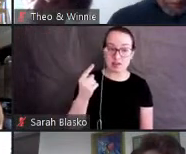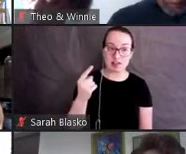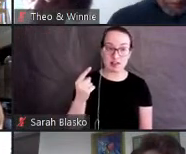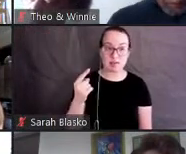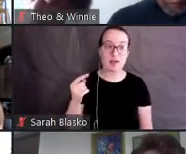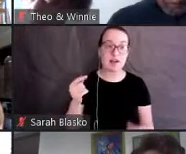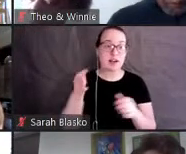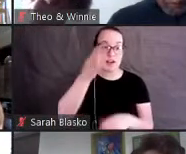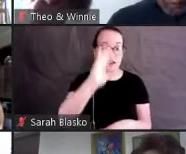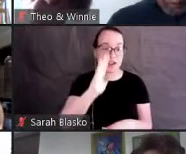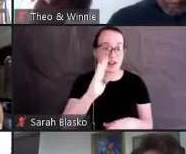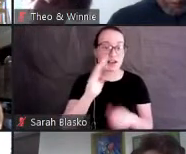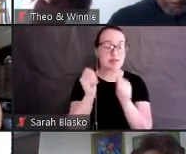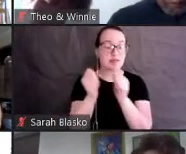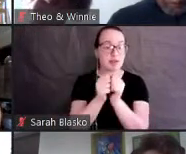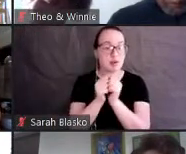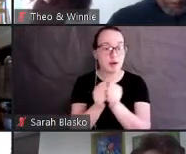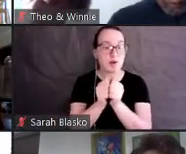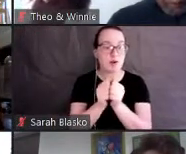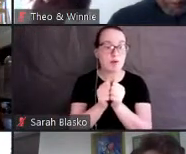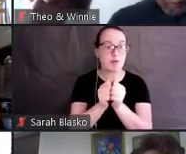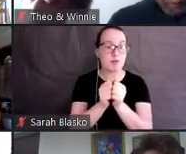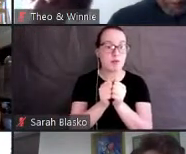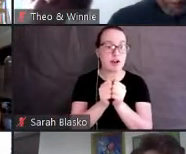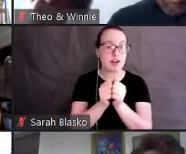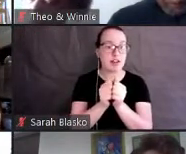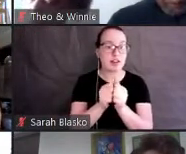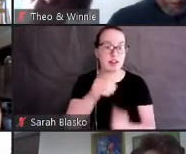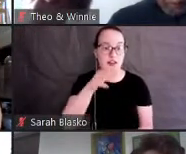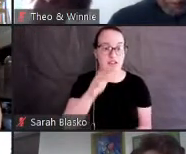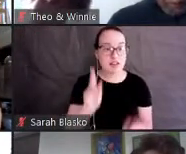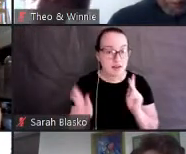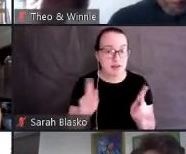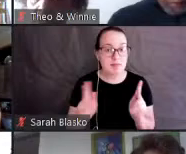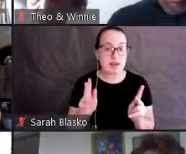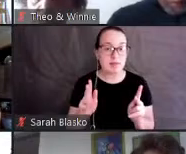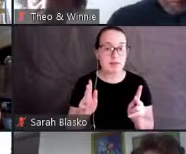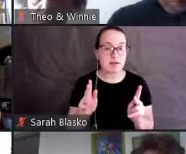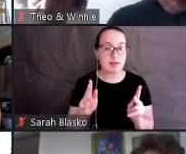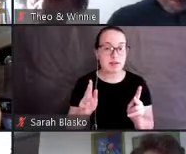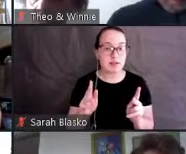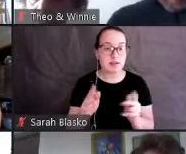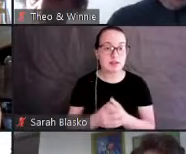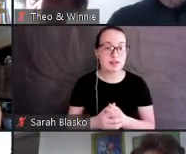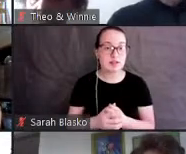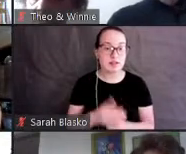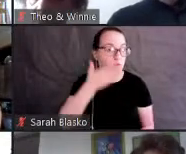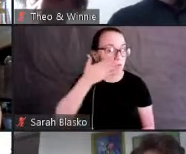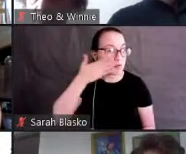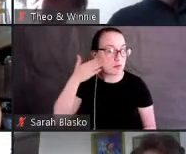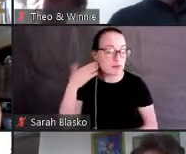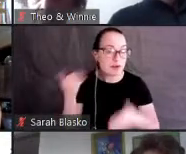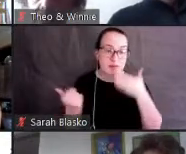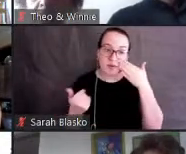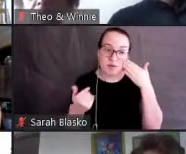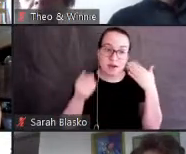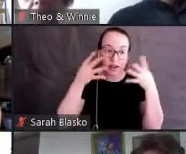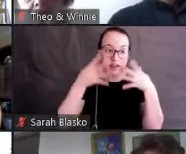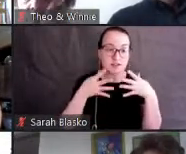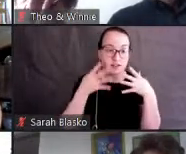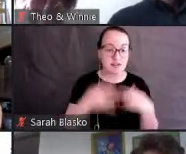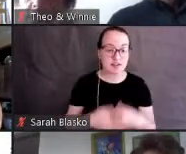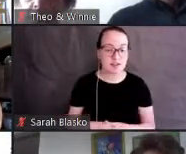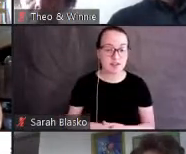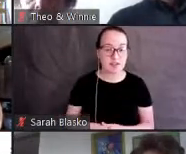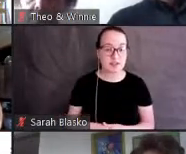with them as their God. He will wipe away every tear from their eyes. Death shall